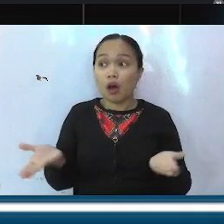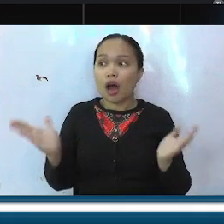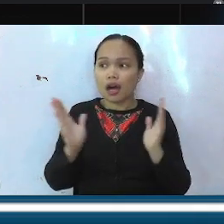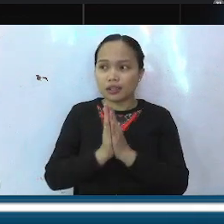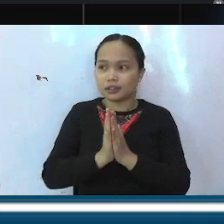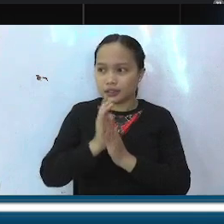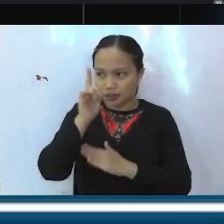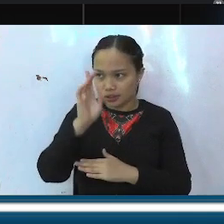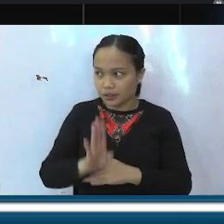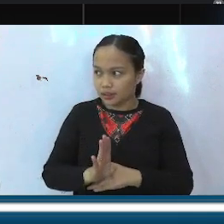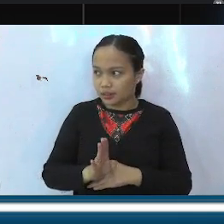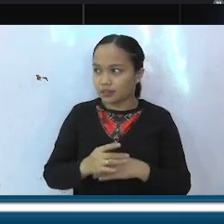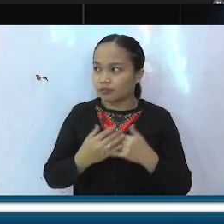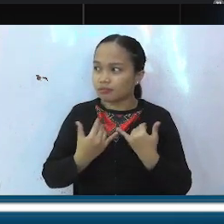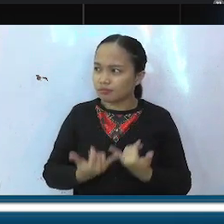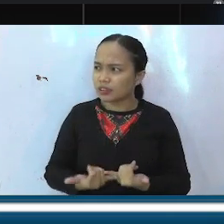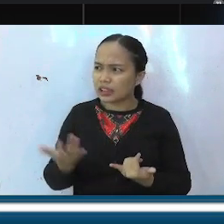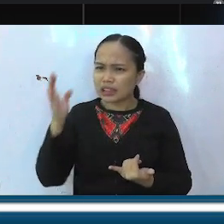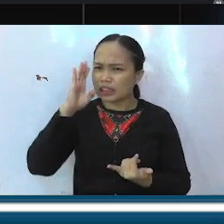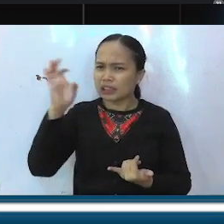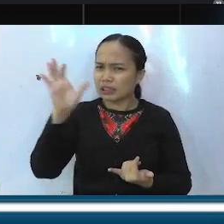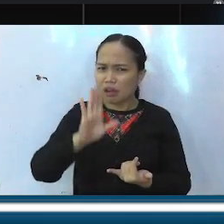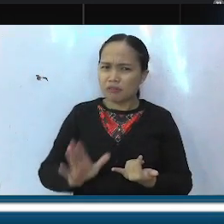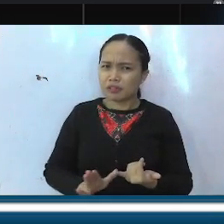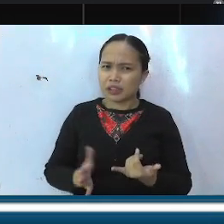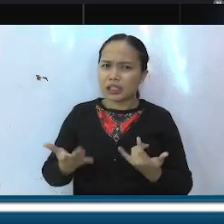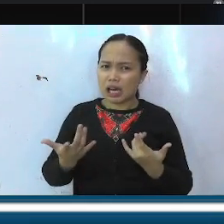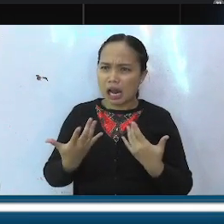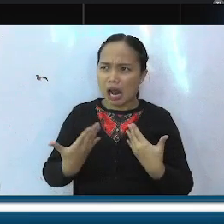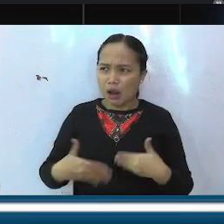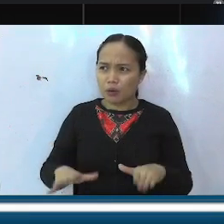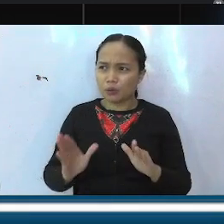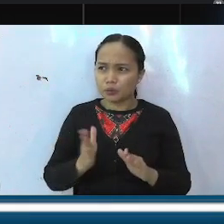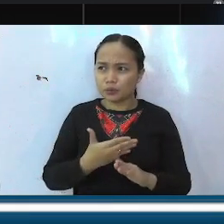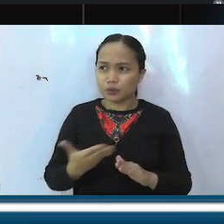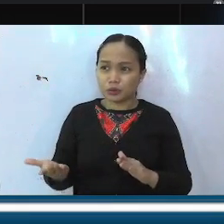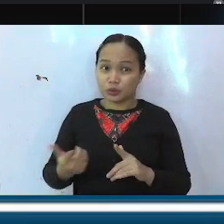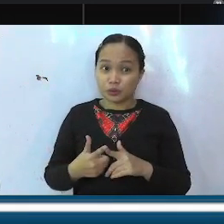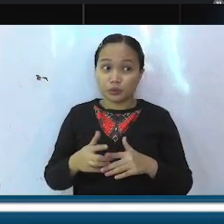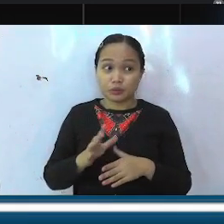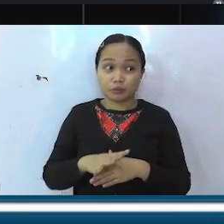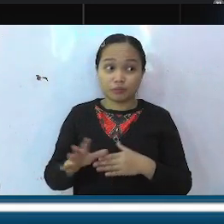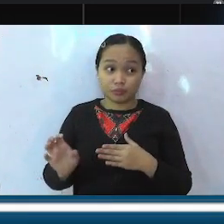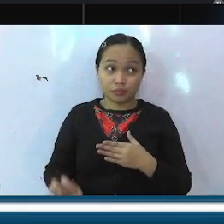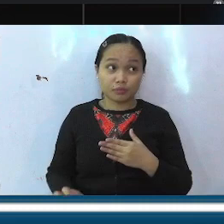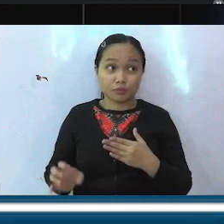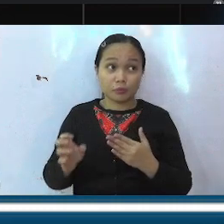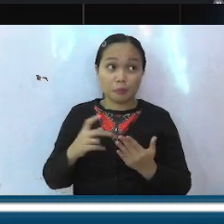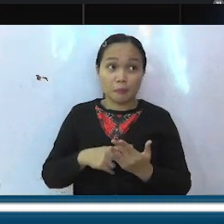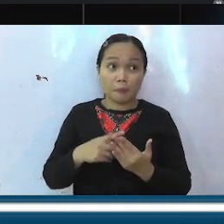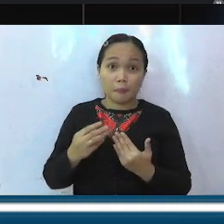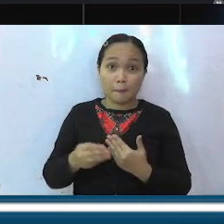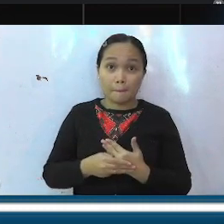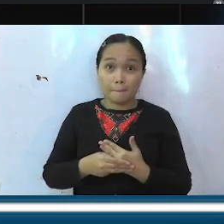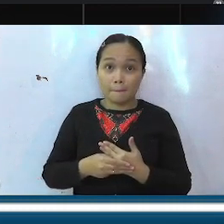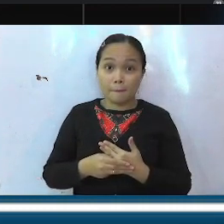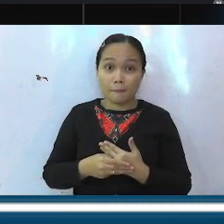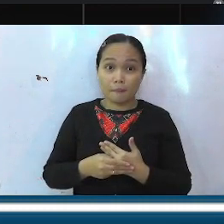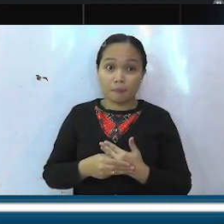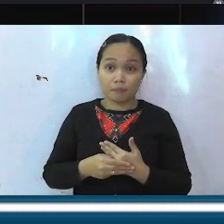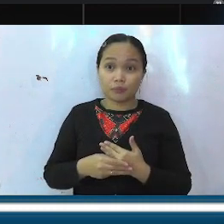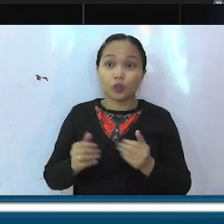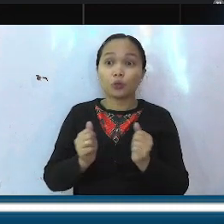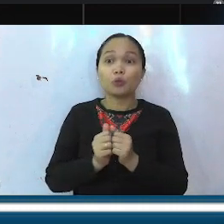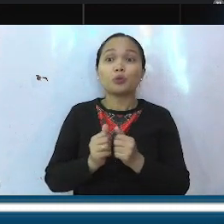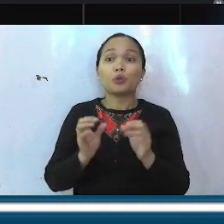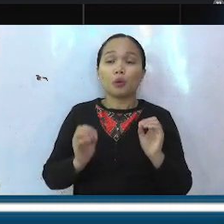Amen. You got. He will never let you get out of this program, or he will never let you end this program